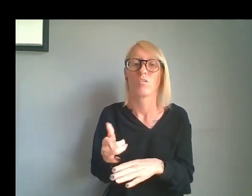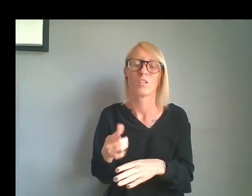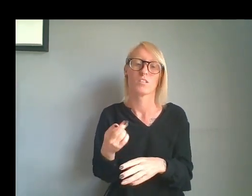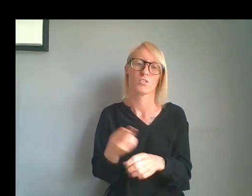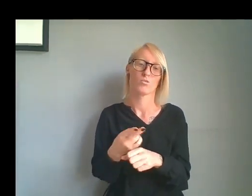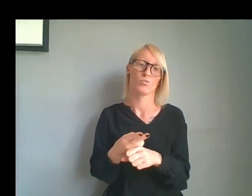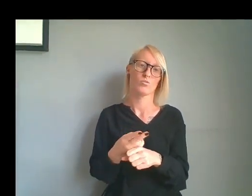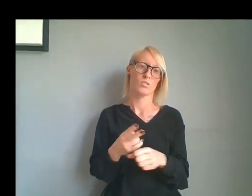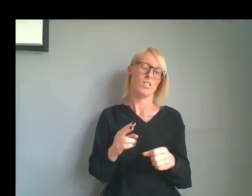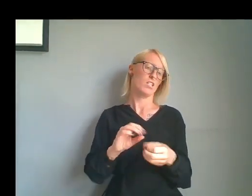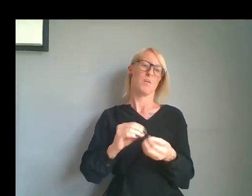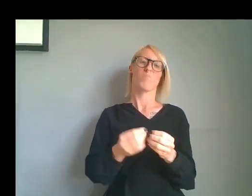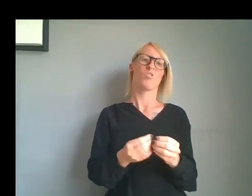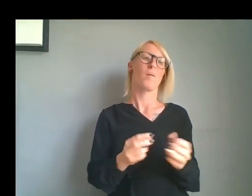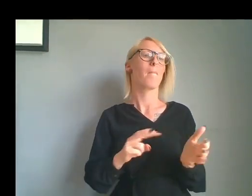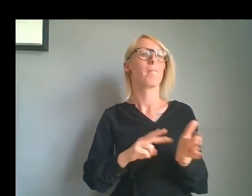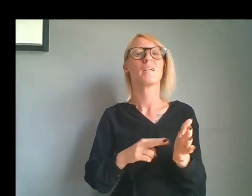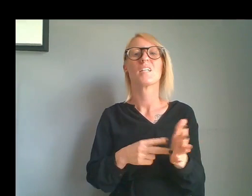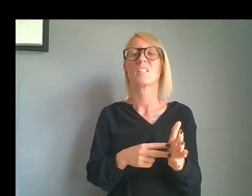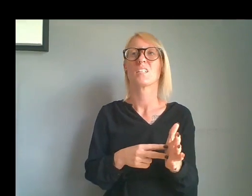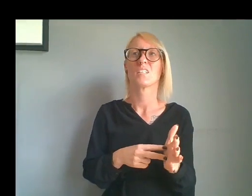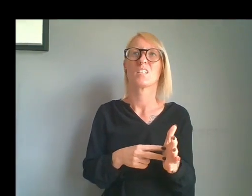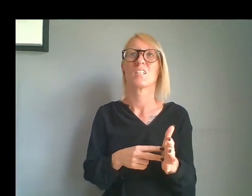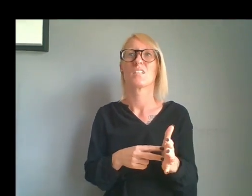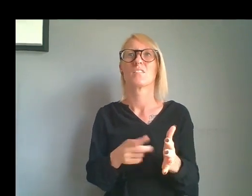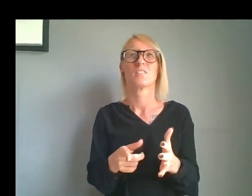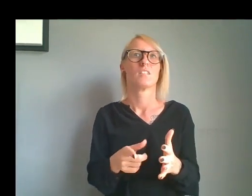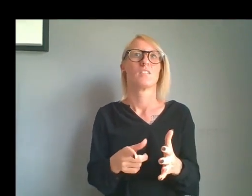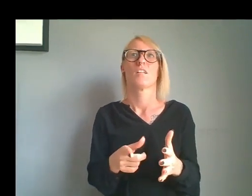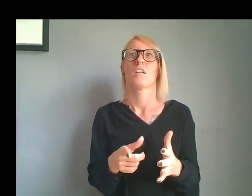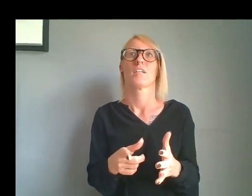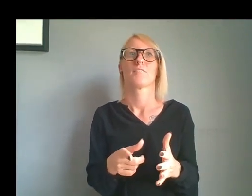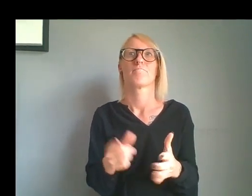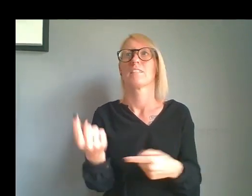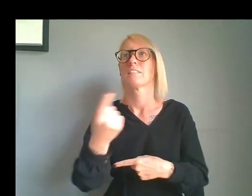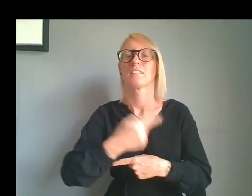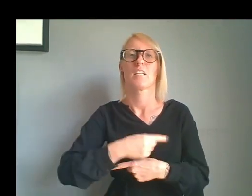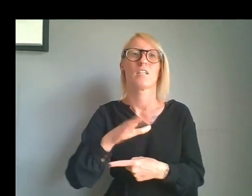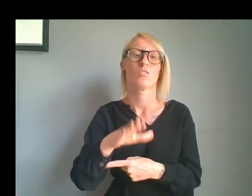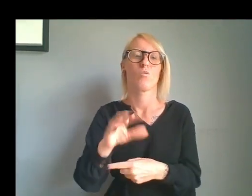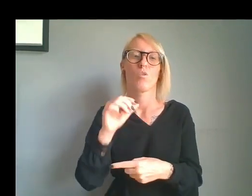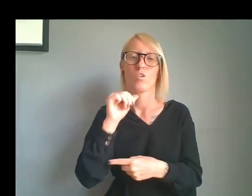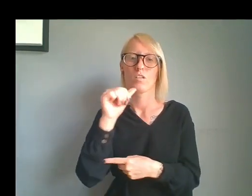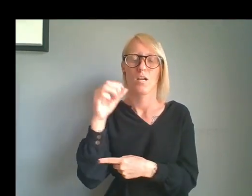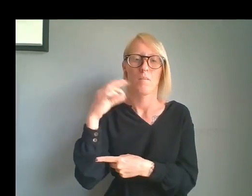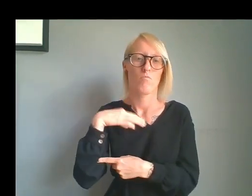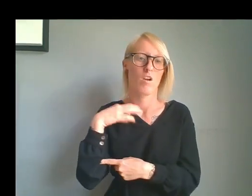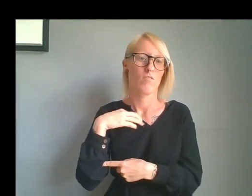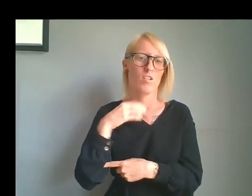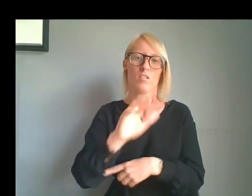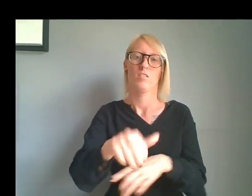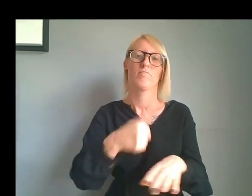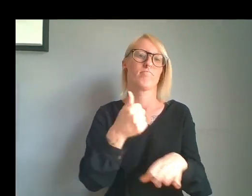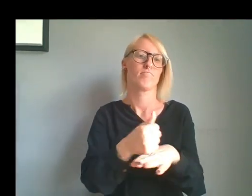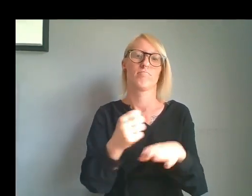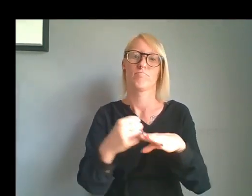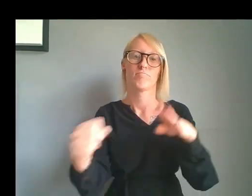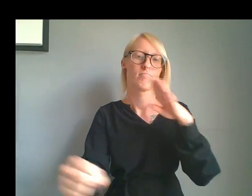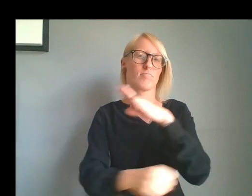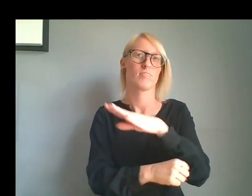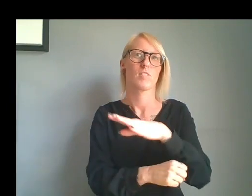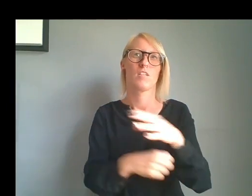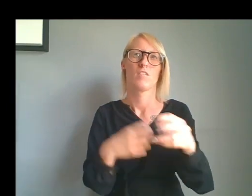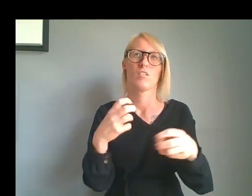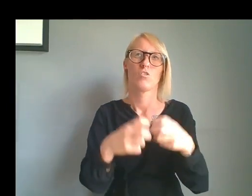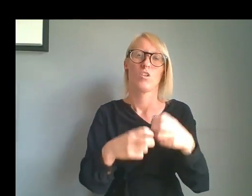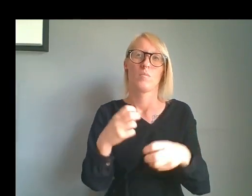meaningful, whether it's your, I don't know, maybe the date your nonprofit was established. I mean, if you're really having trouble finding a name or your